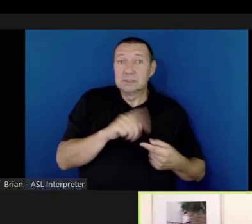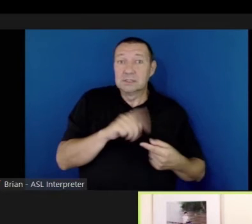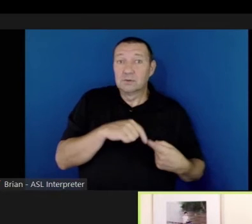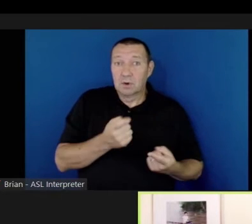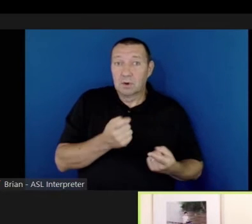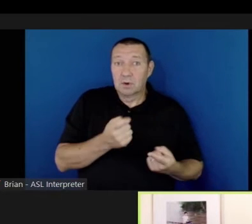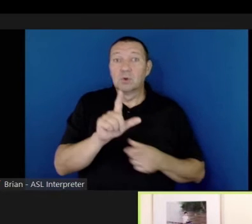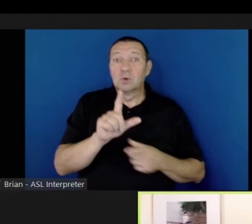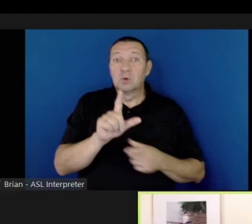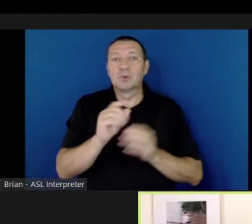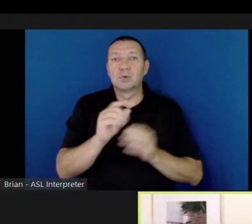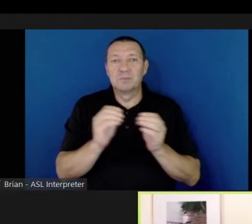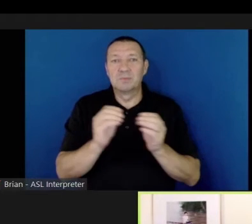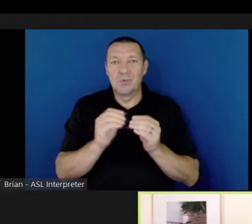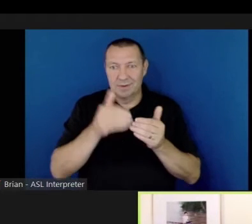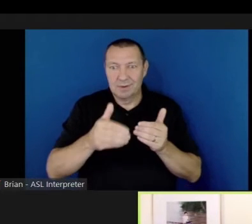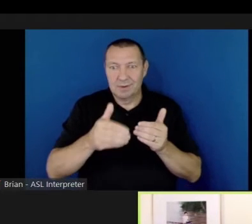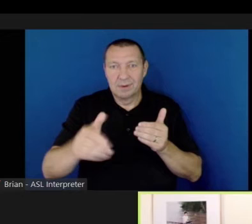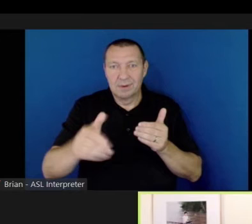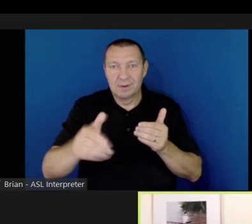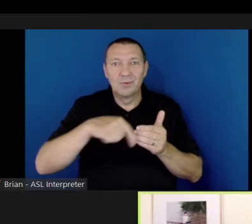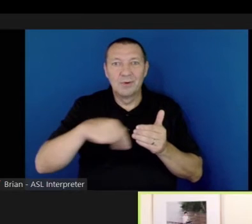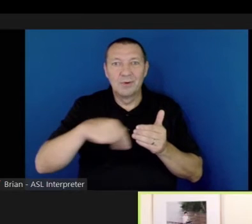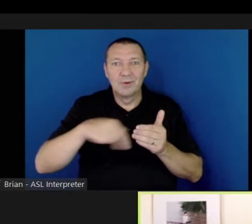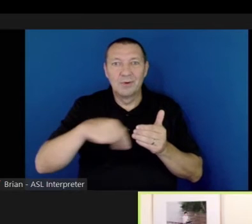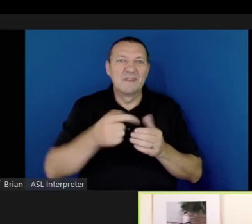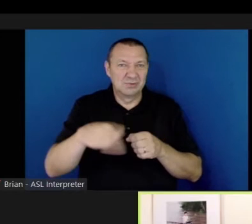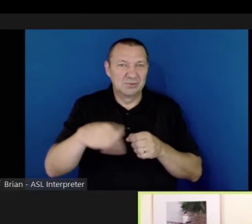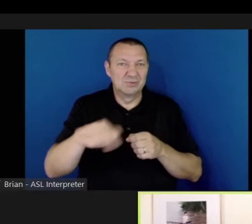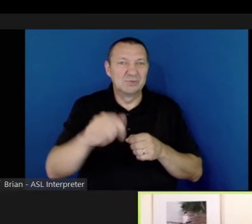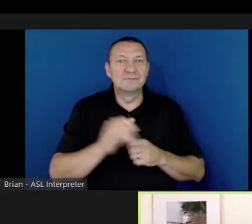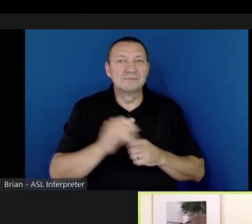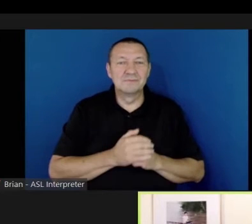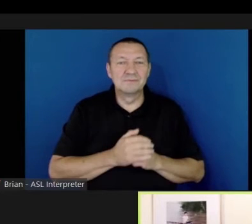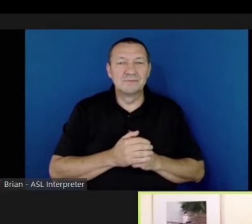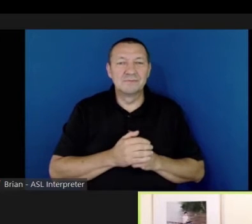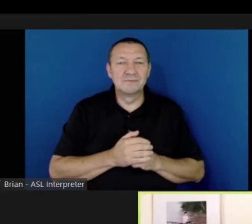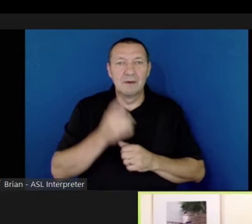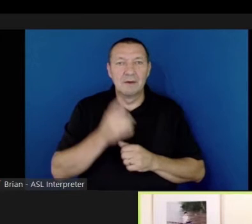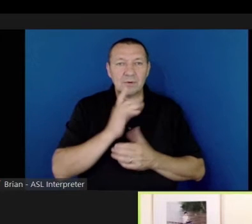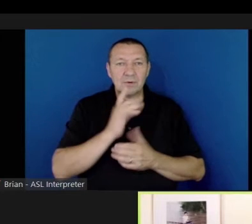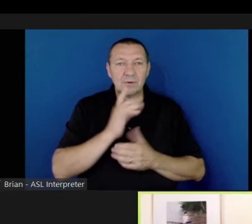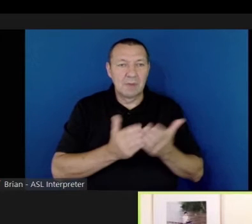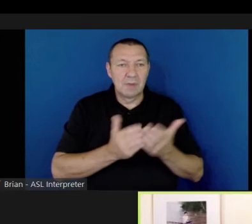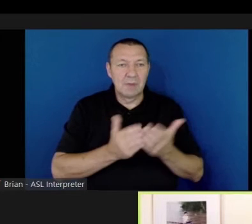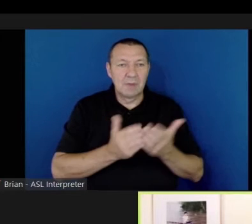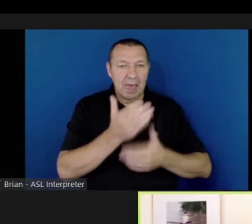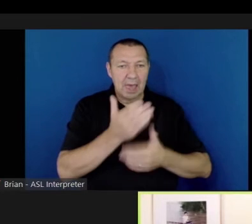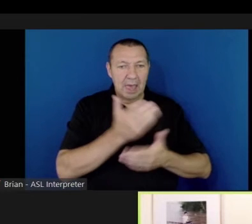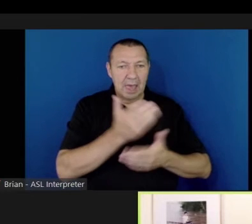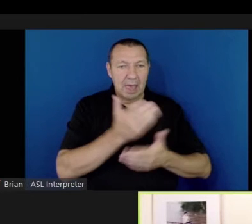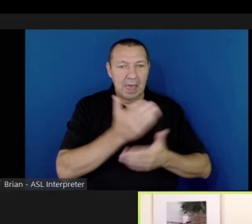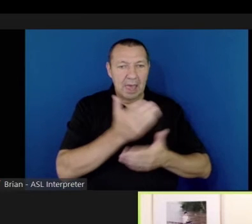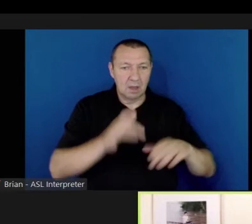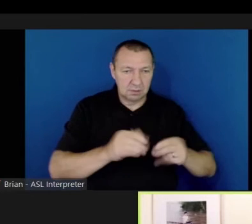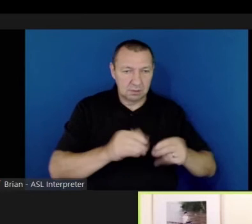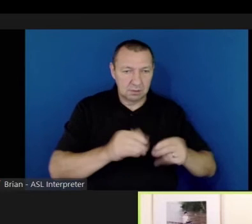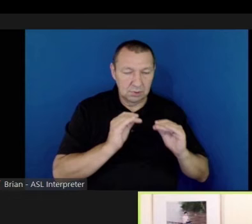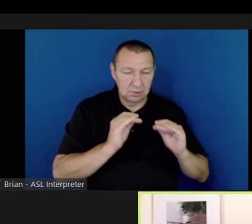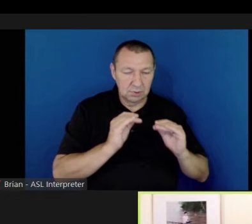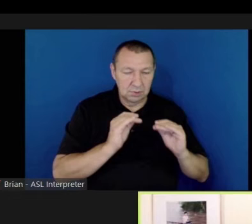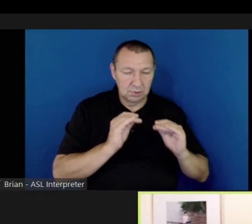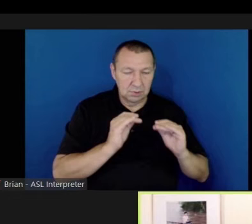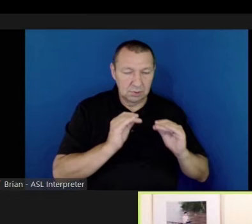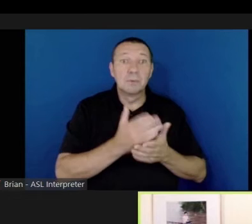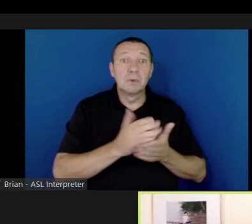into early next year. In addition to the didactic instruction, volunteers are serving as virtual research mentors